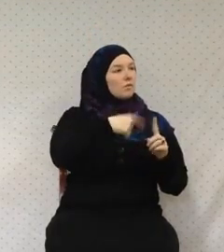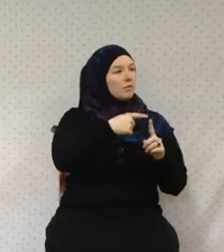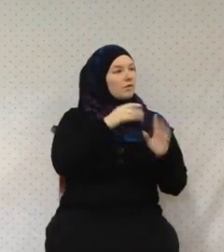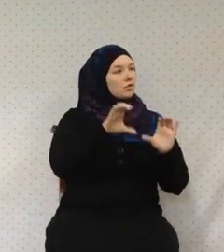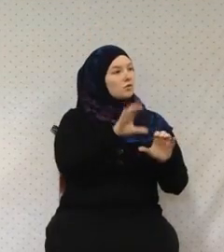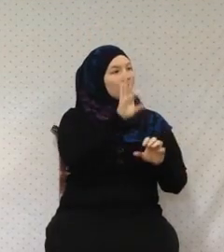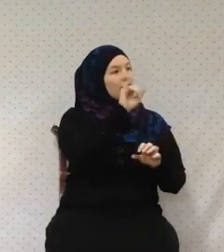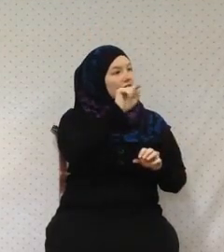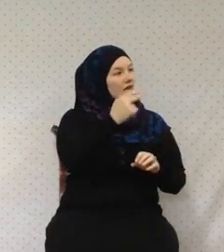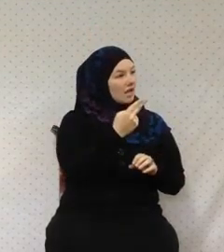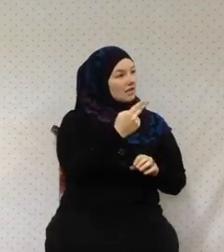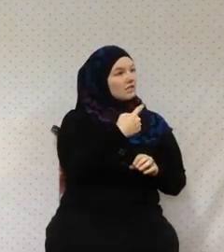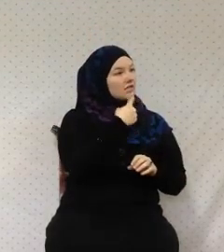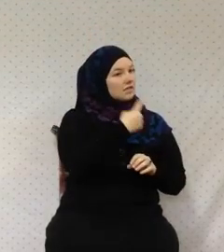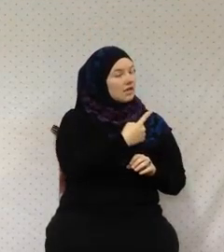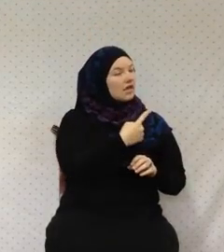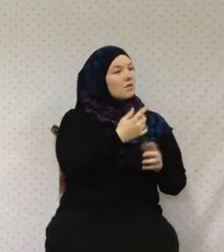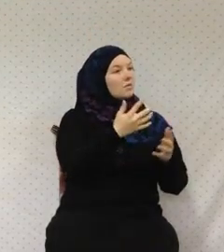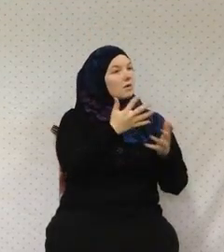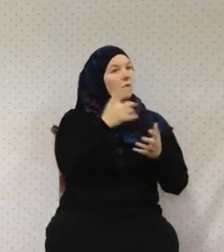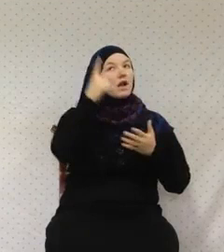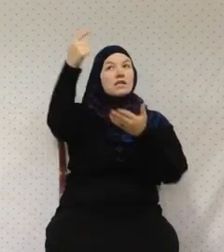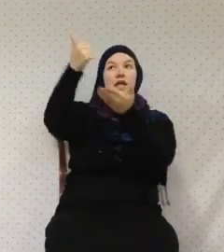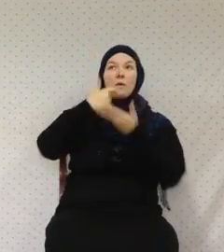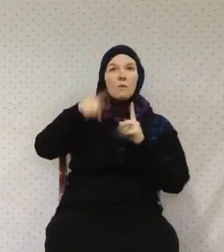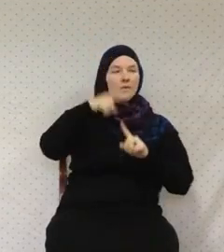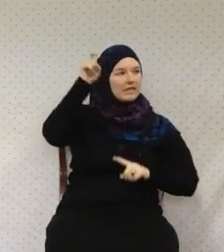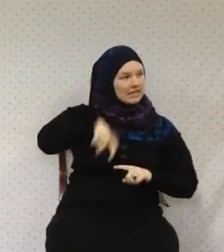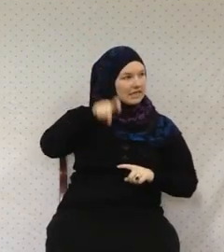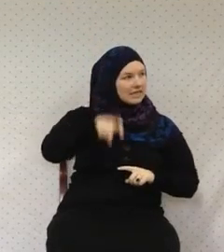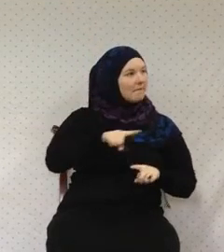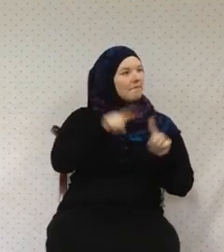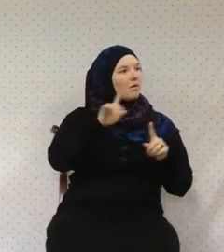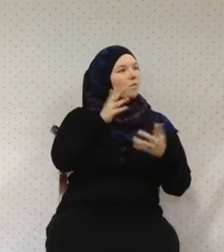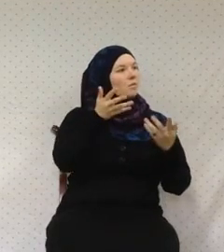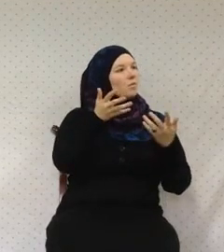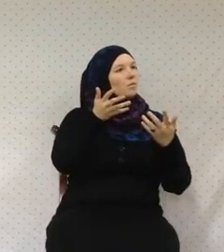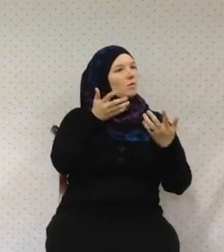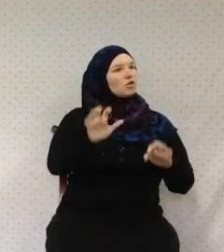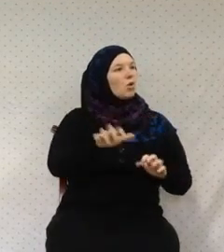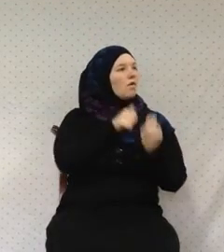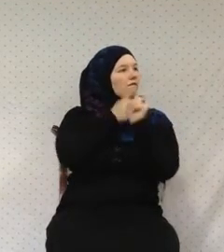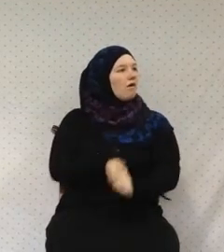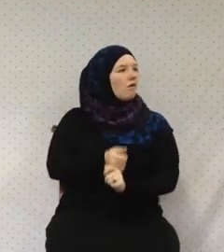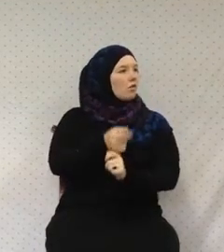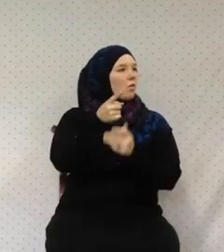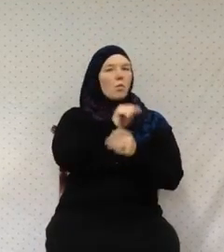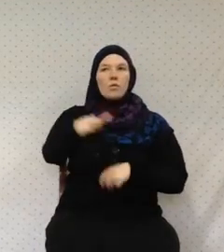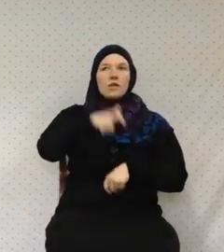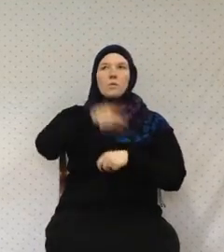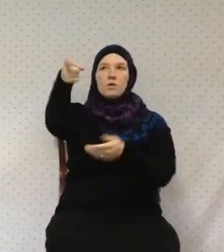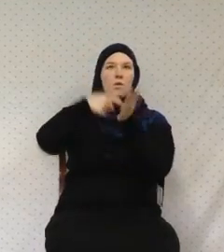and we only do one. We want His help when we need it, but we don't want to worship Him when